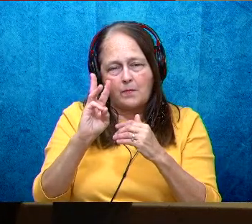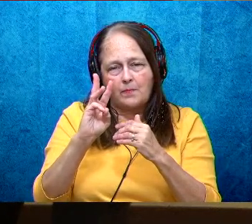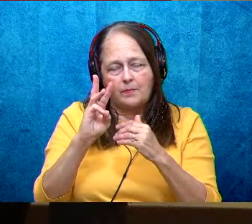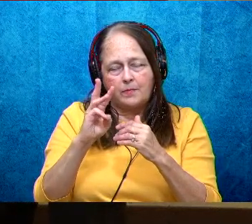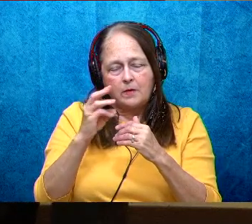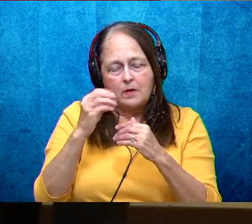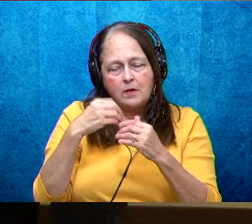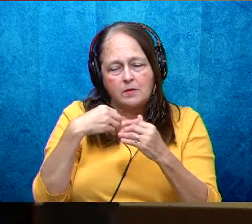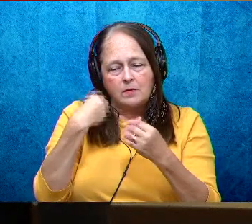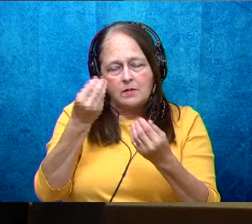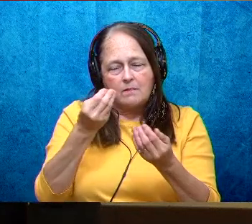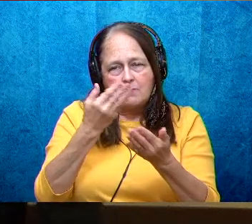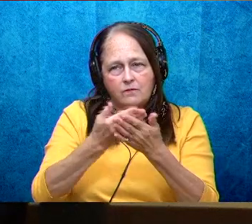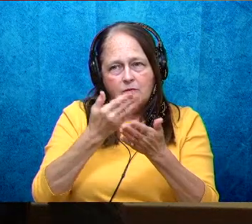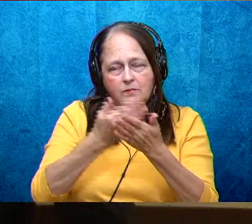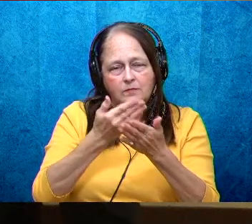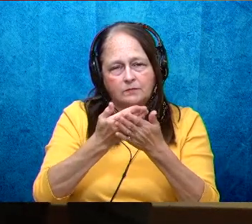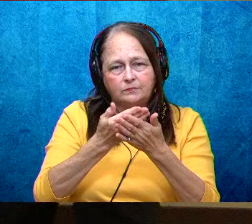Moscow.